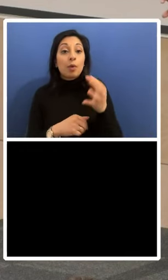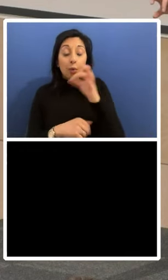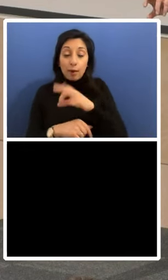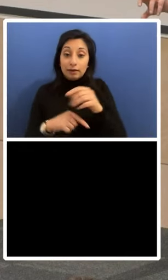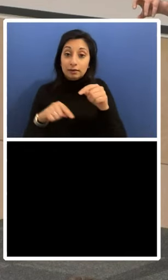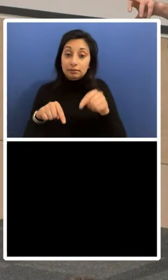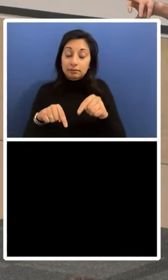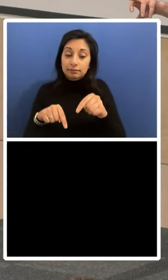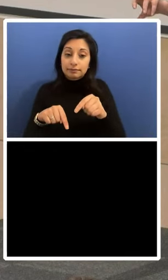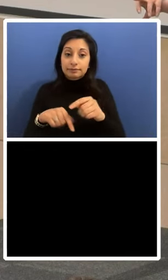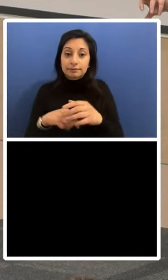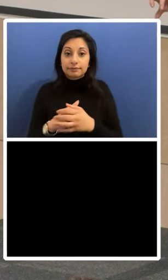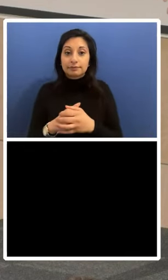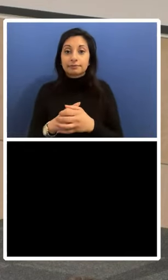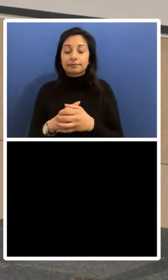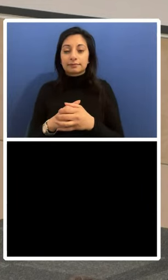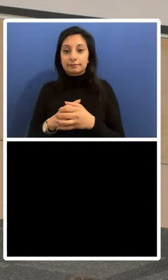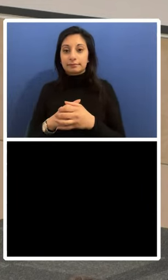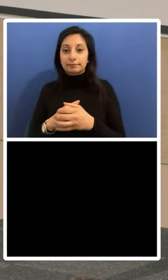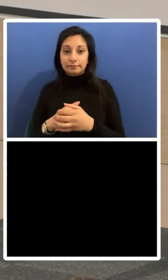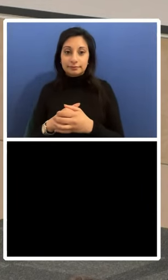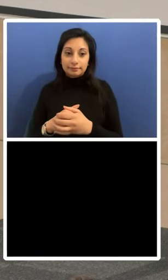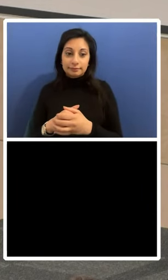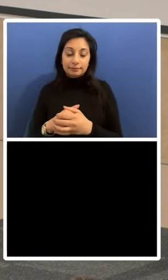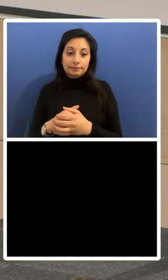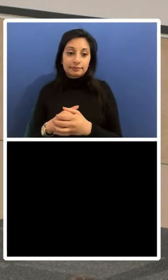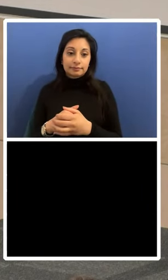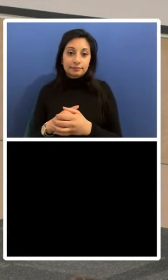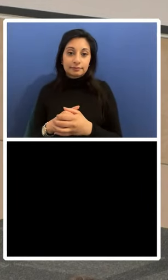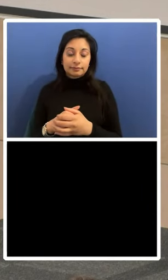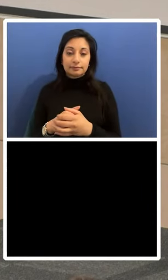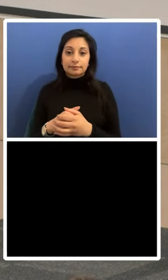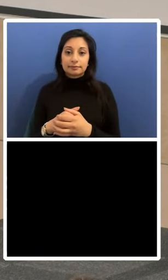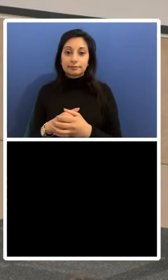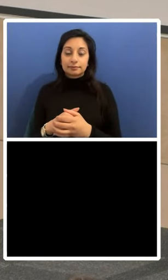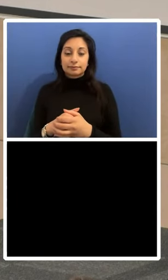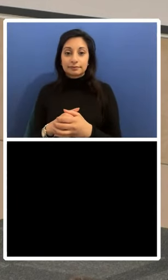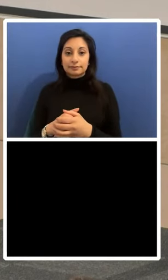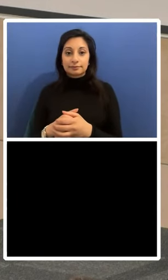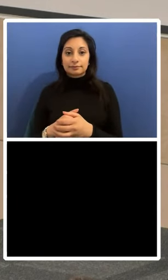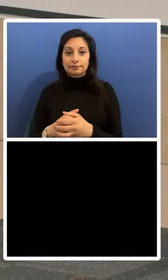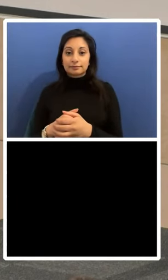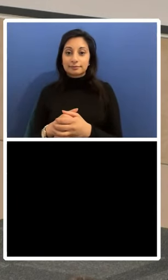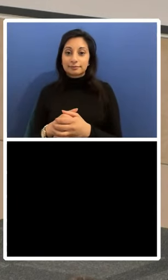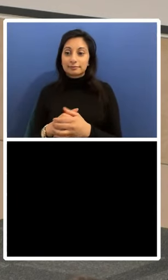back. In the orange, jump right at the back. It's going to take ages to get the mic through.